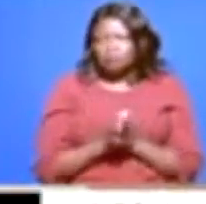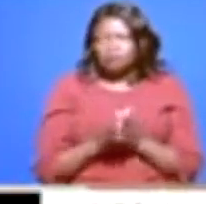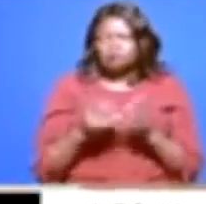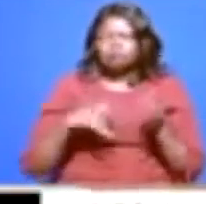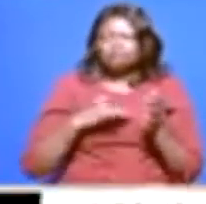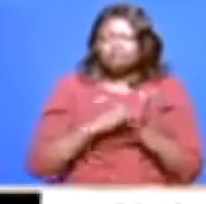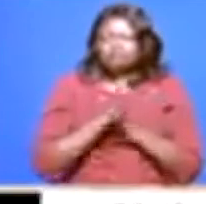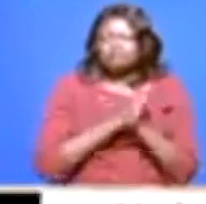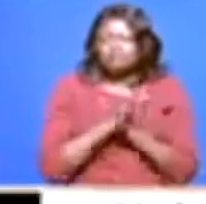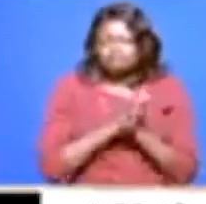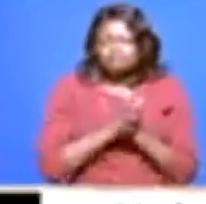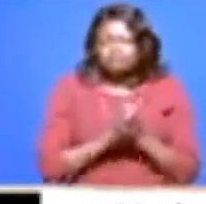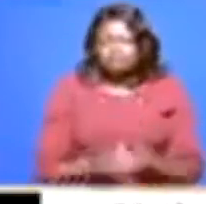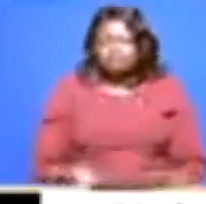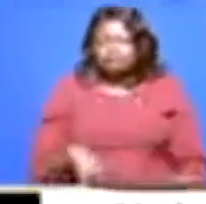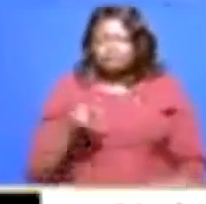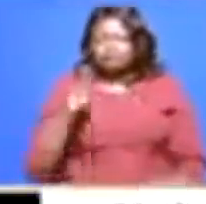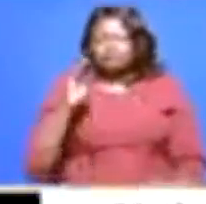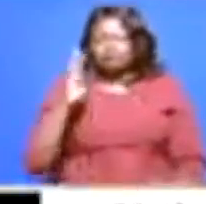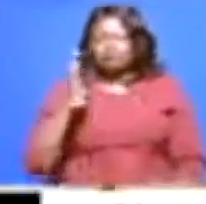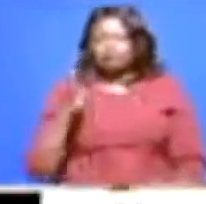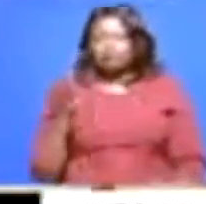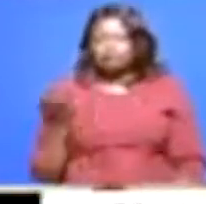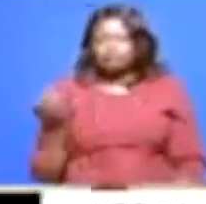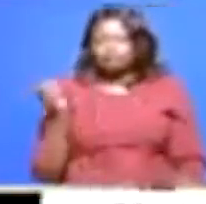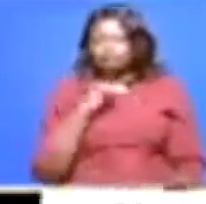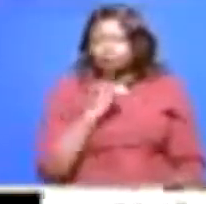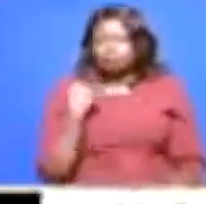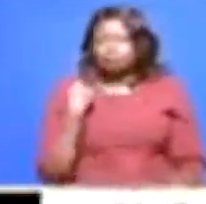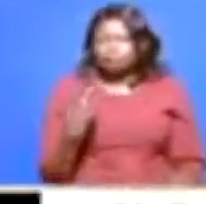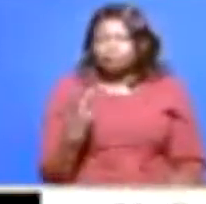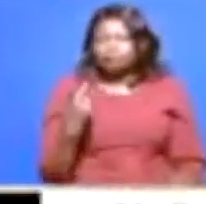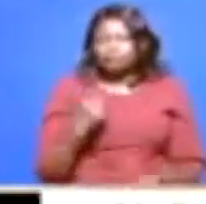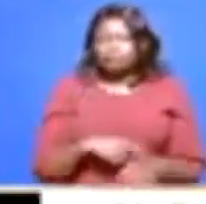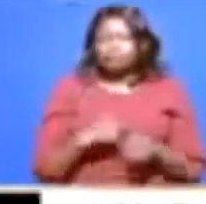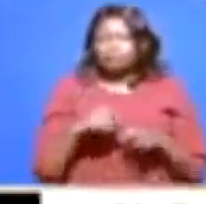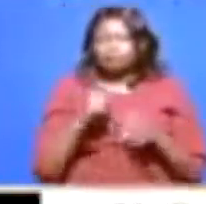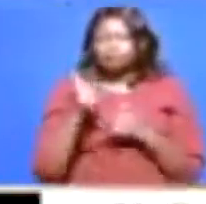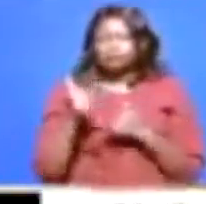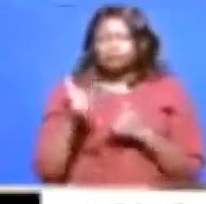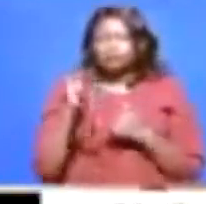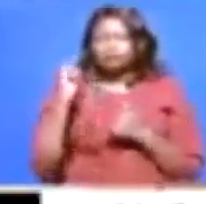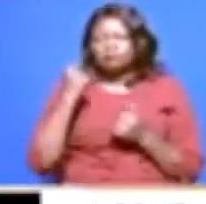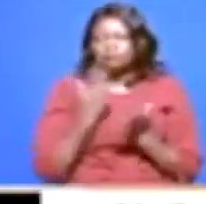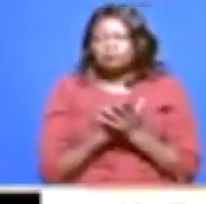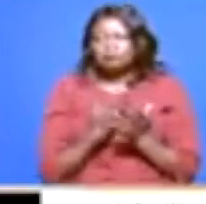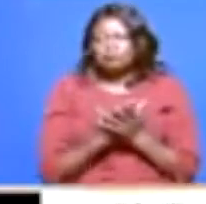KCB came close last year, finishing second after losing to Akrivos, Kenya Prisons.